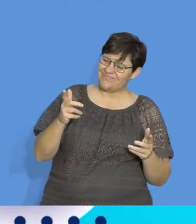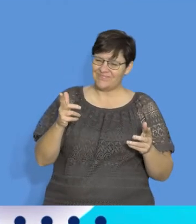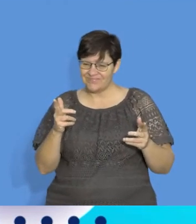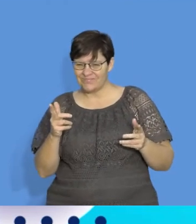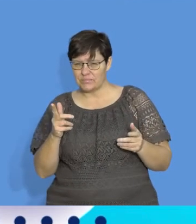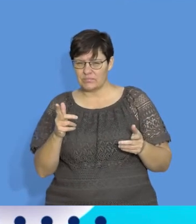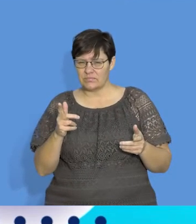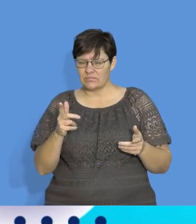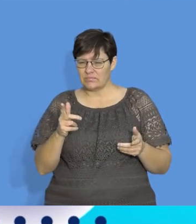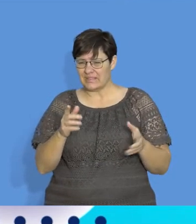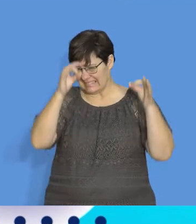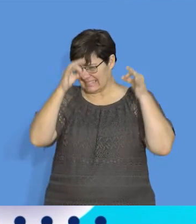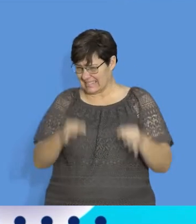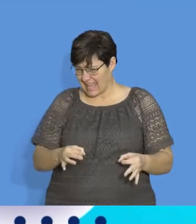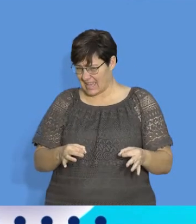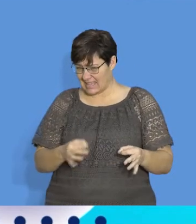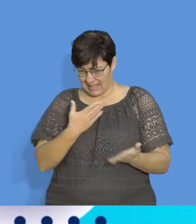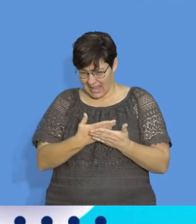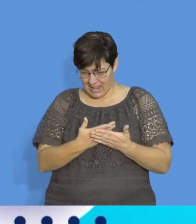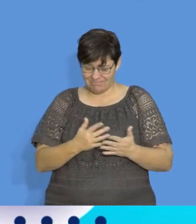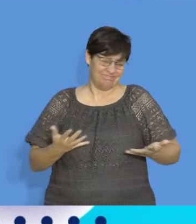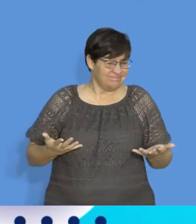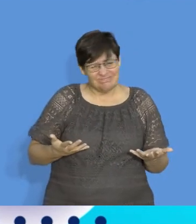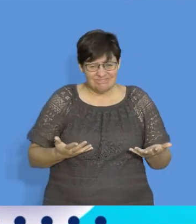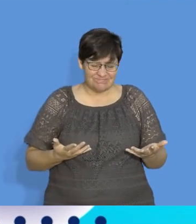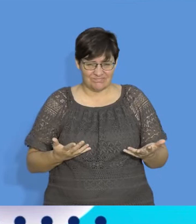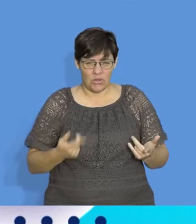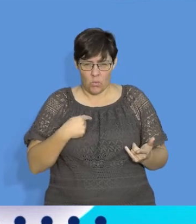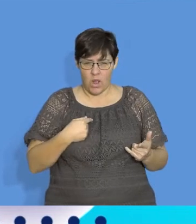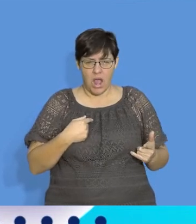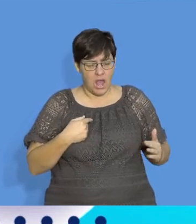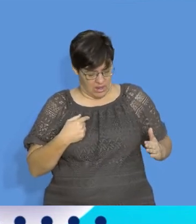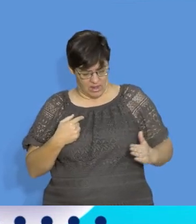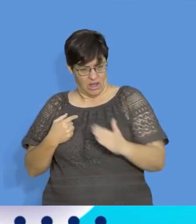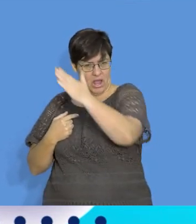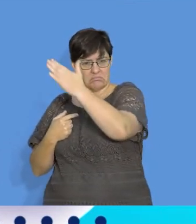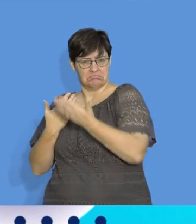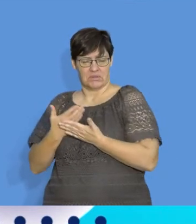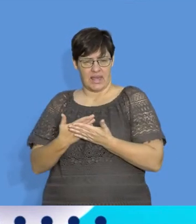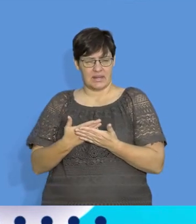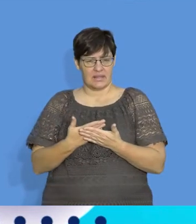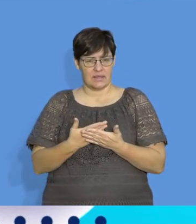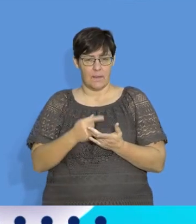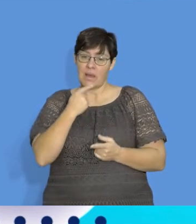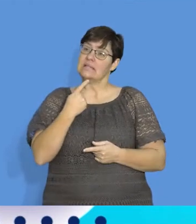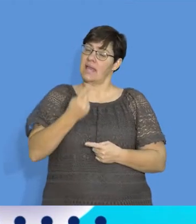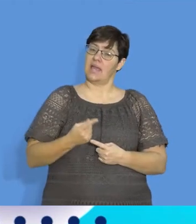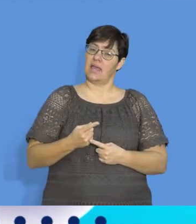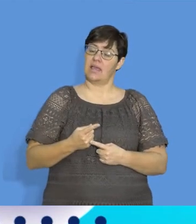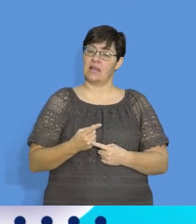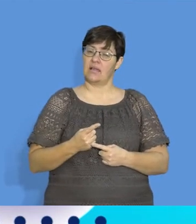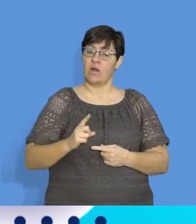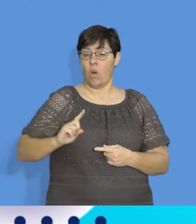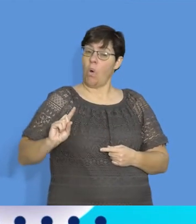I cannot really make a conclusion because I can draw a straight line passing through those 2 points. But can I conclude